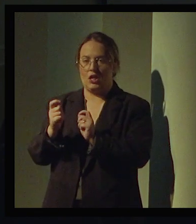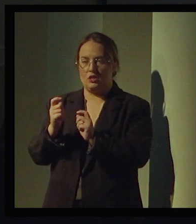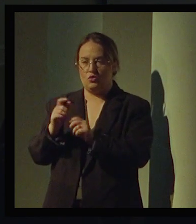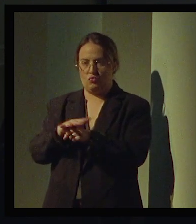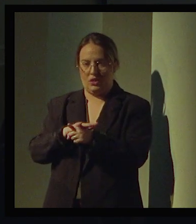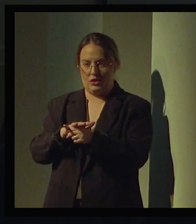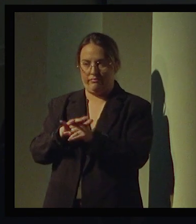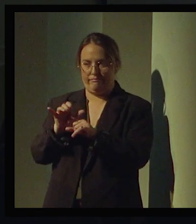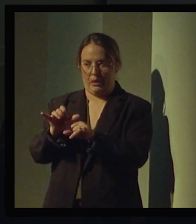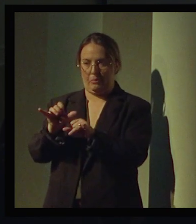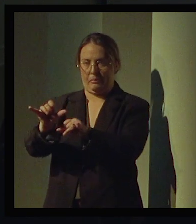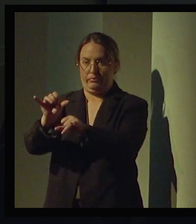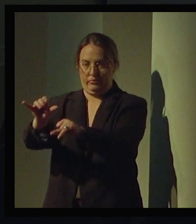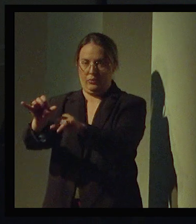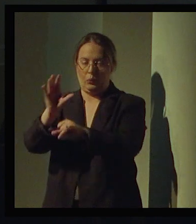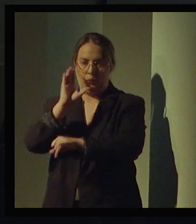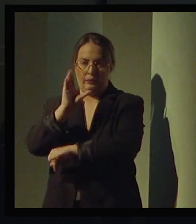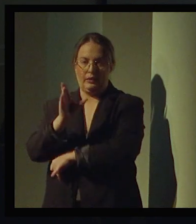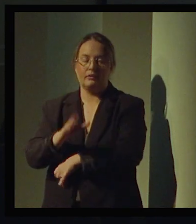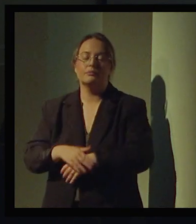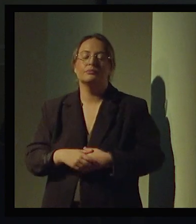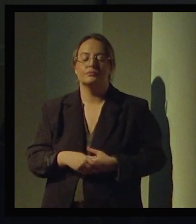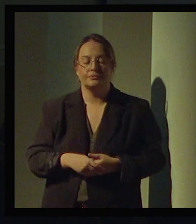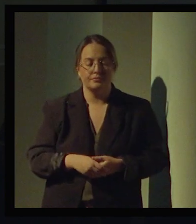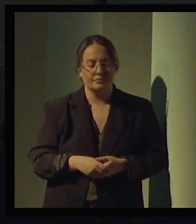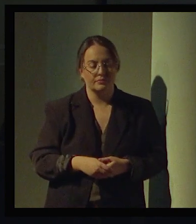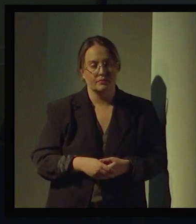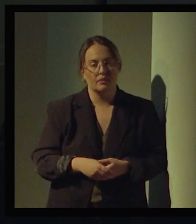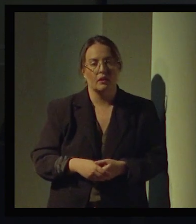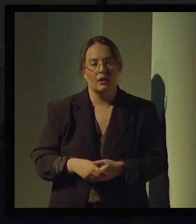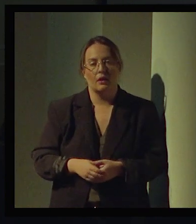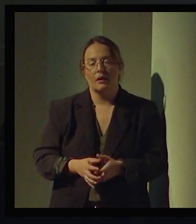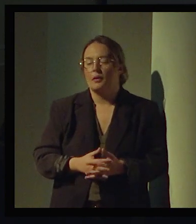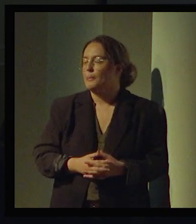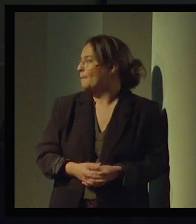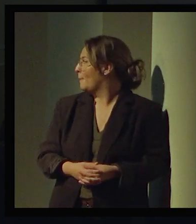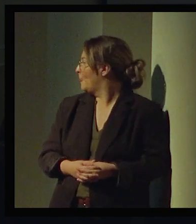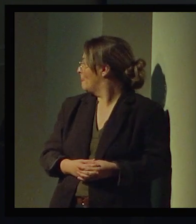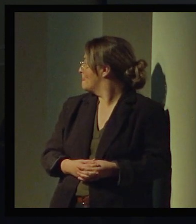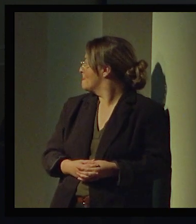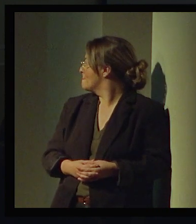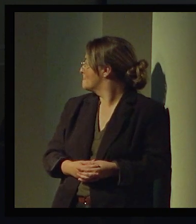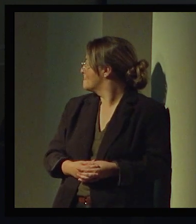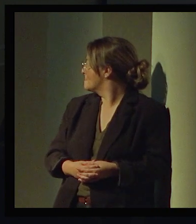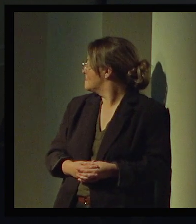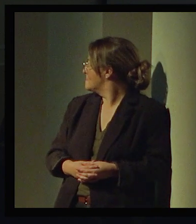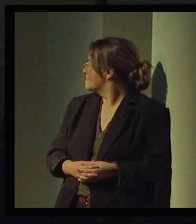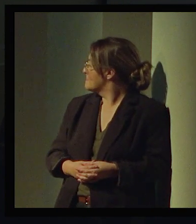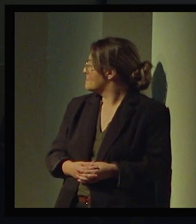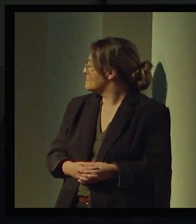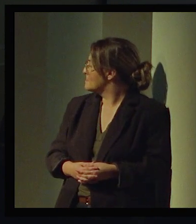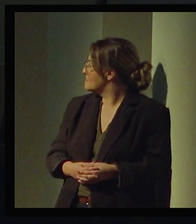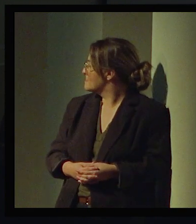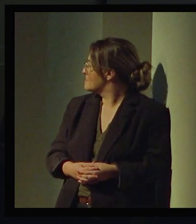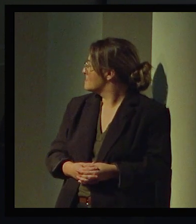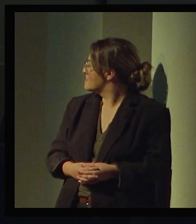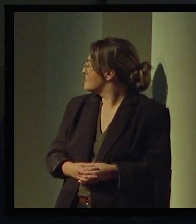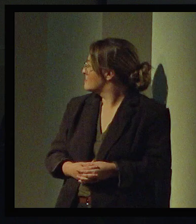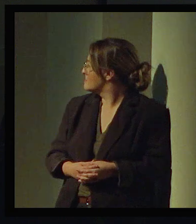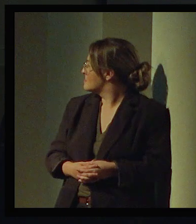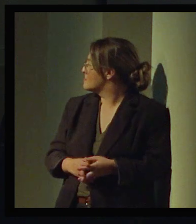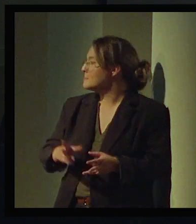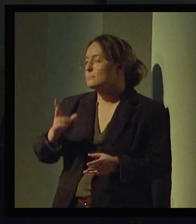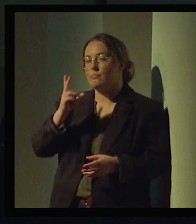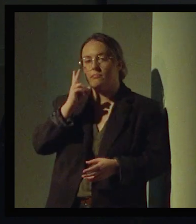technique, Gérôme seamlessly conjures this itinerant salesperson, his wares, his carpets, and the